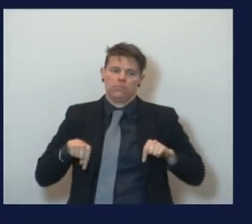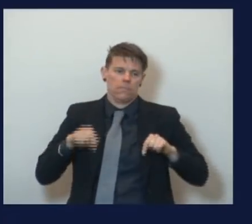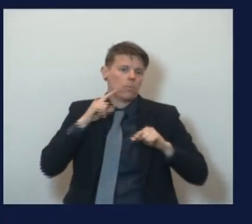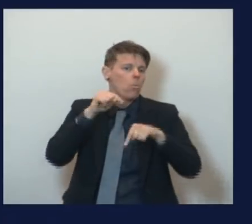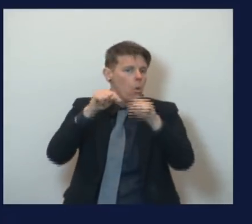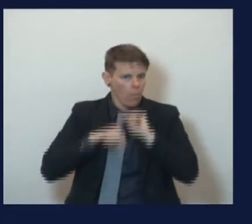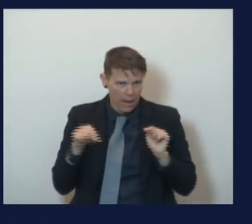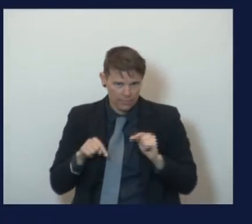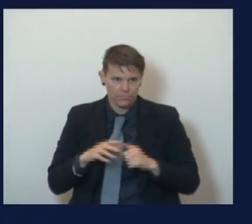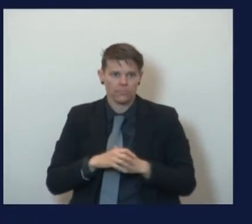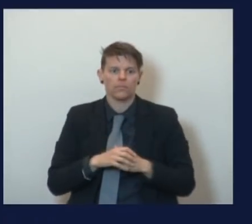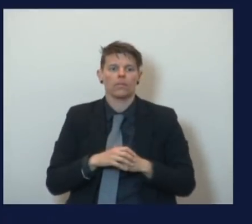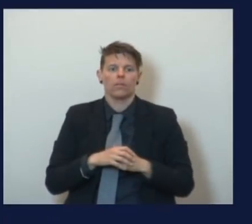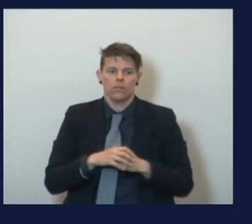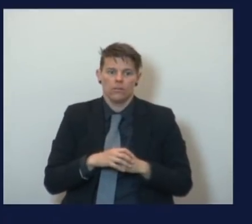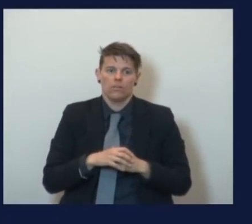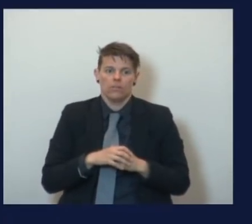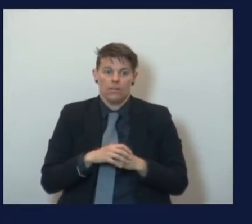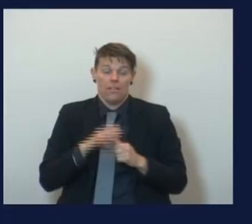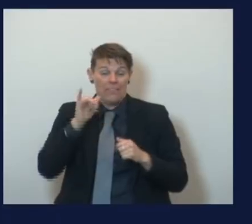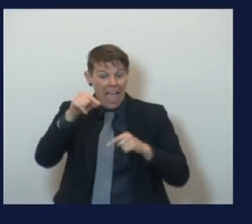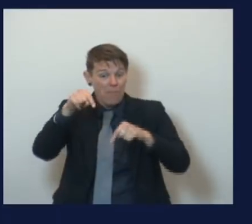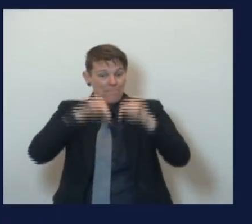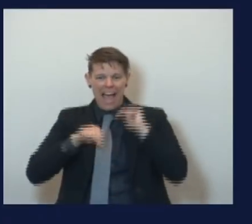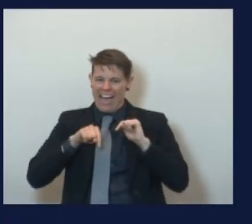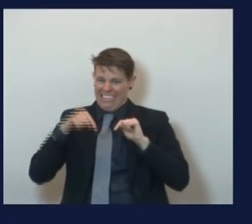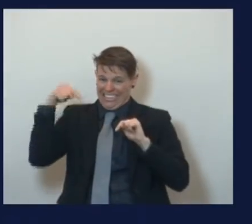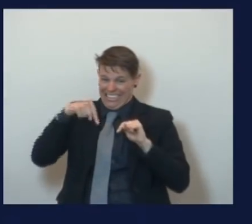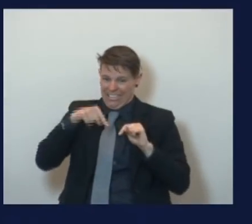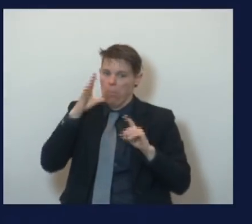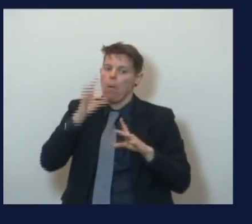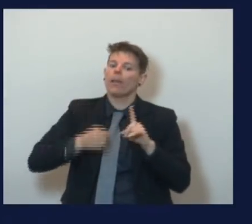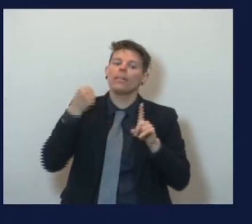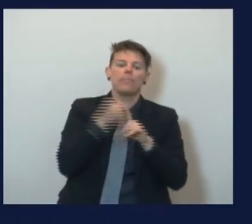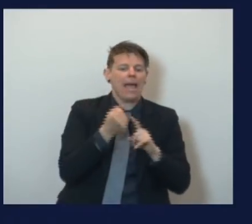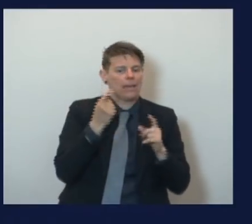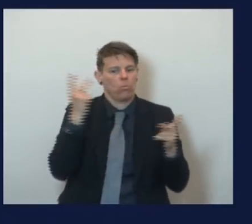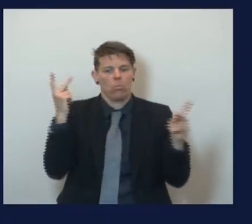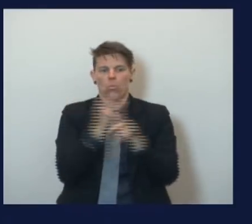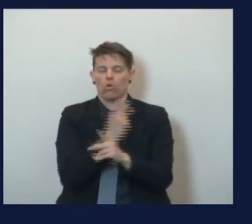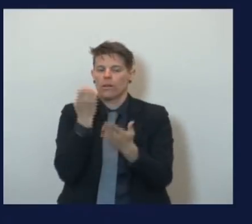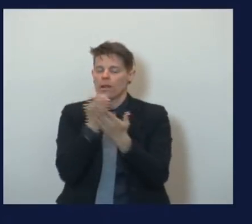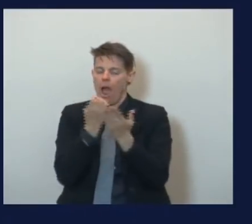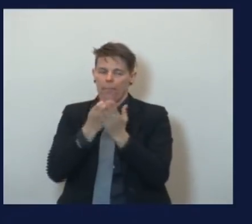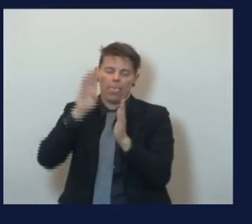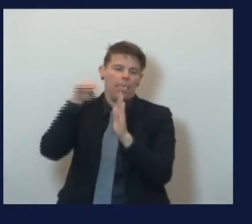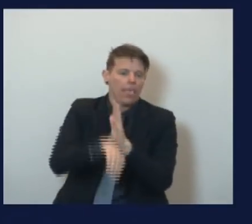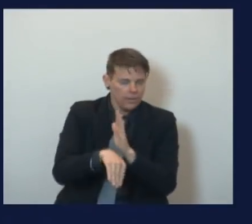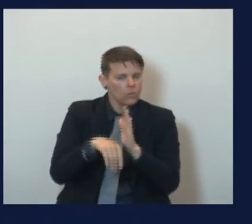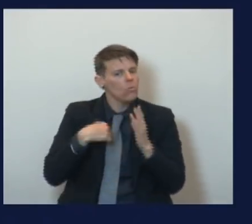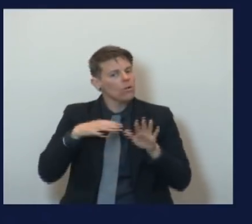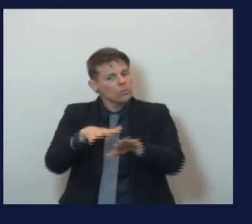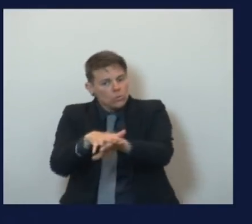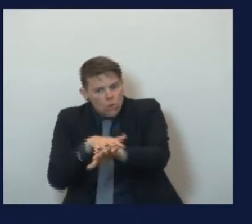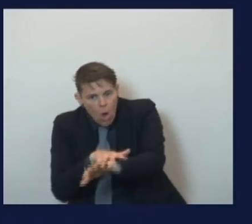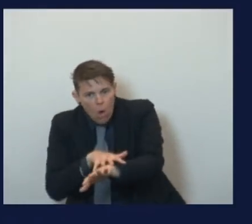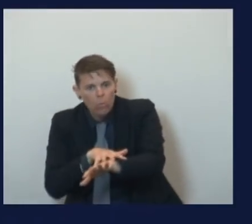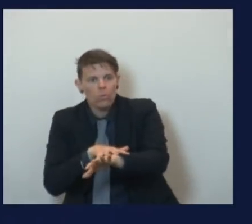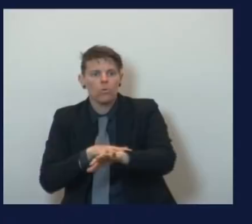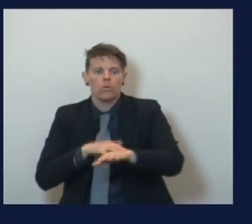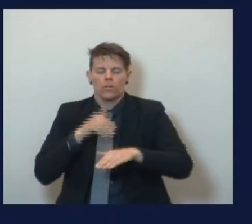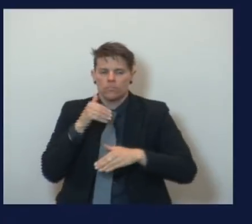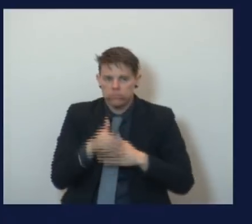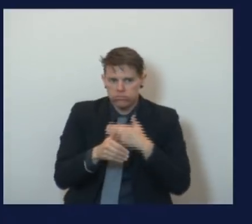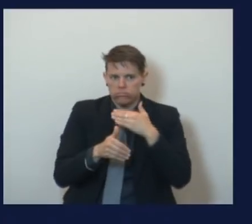more economic damage than the prudent, steady course we're proposing today. All depends on New Mexicans.